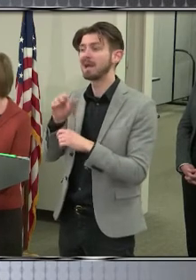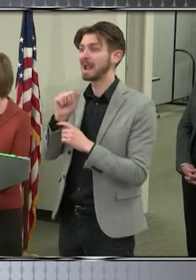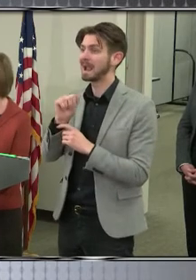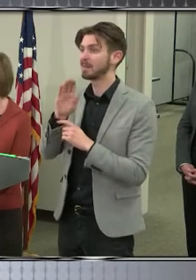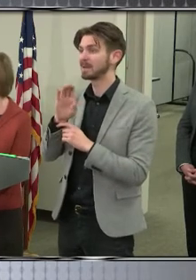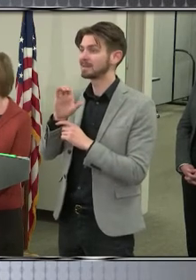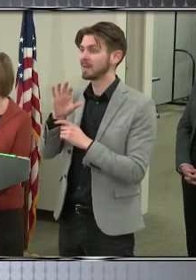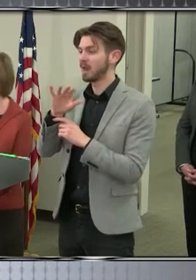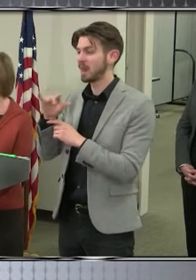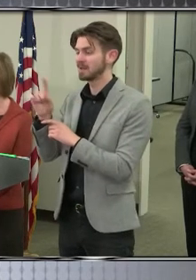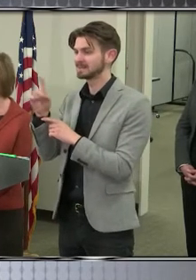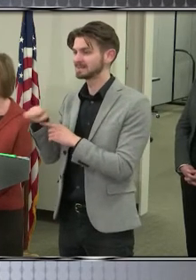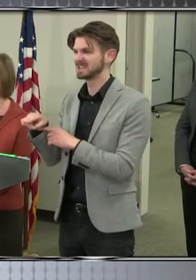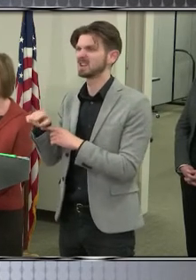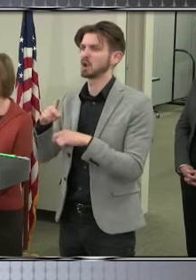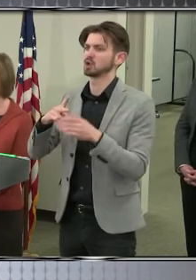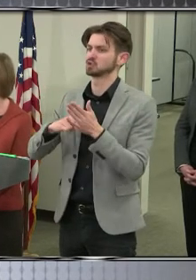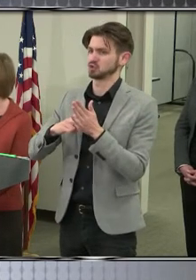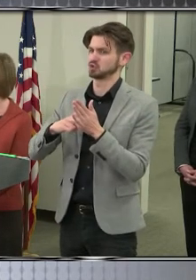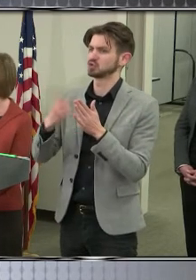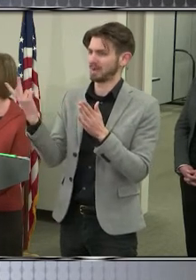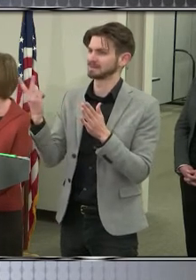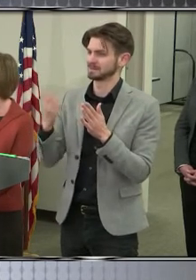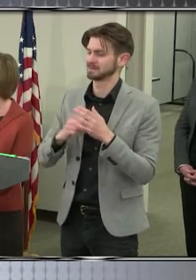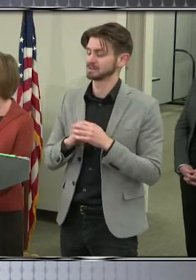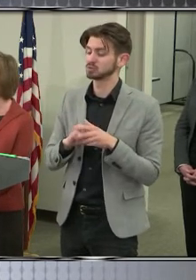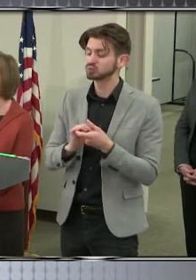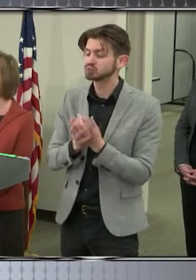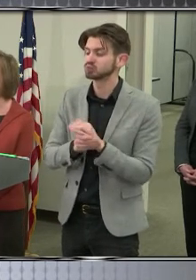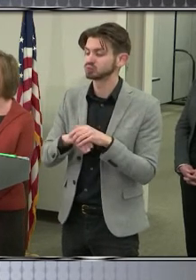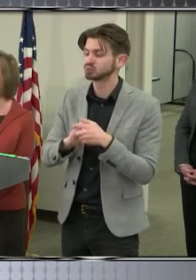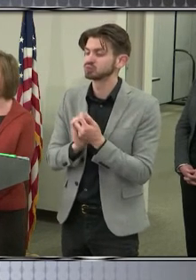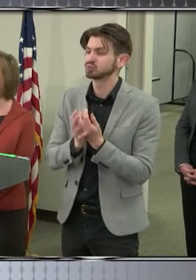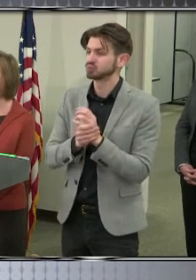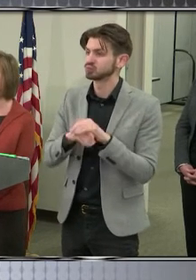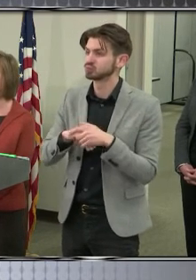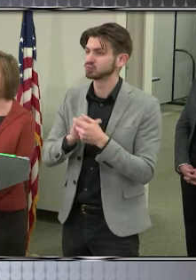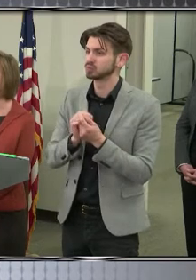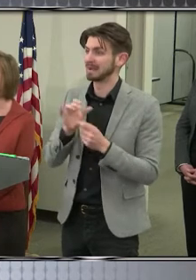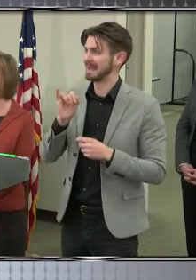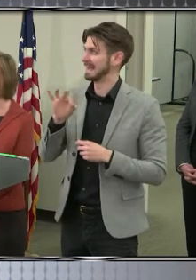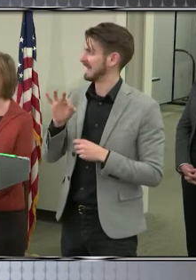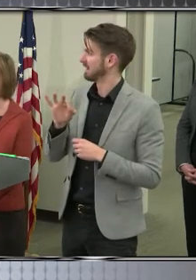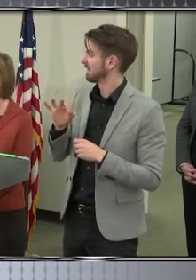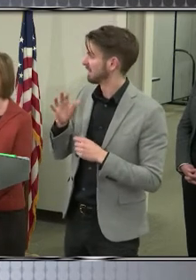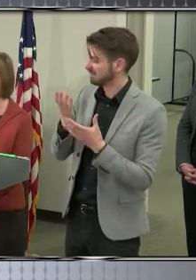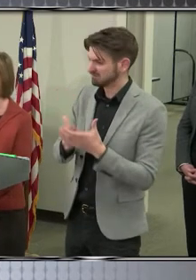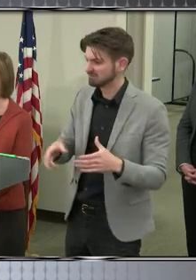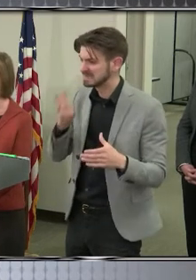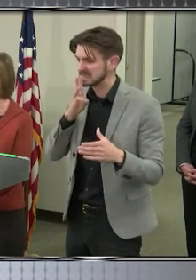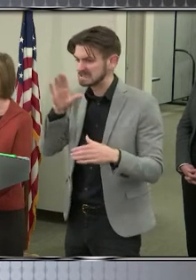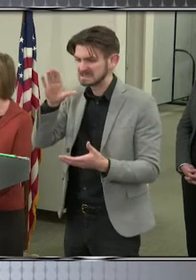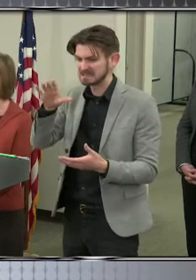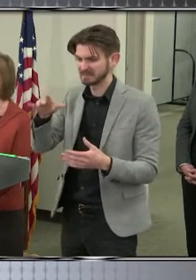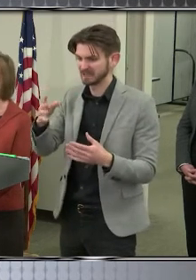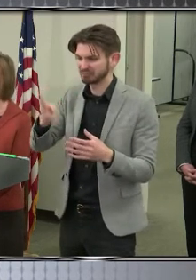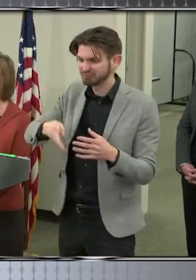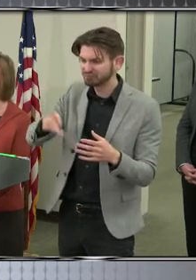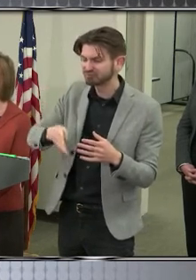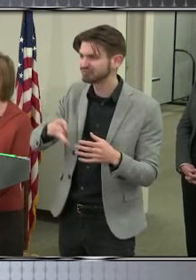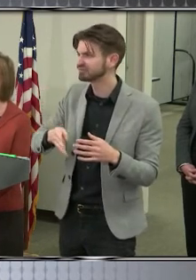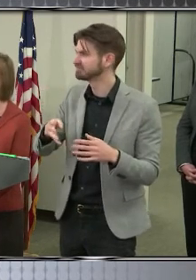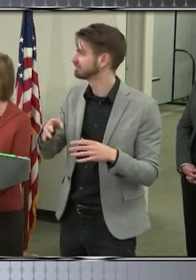If you don't have access to hand washing facilities, you can use a hand sanitizer with at